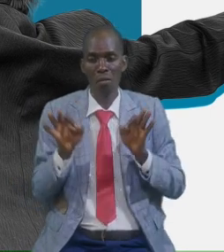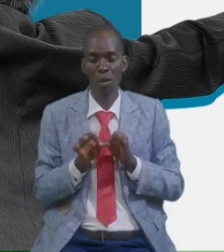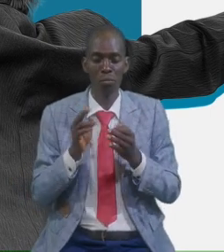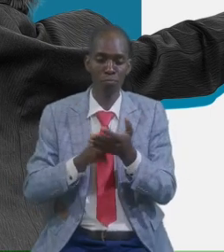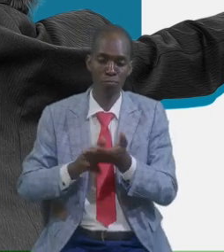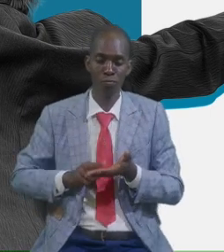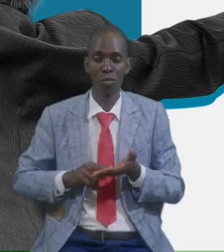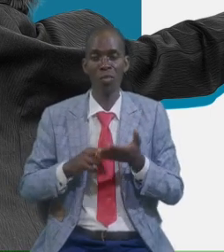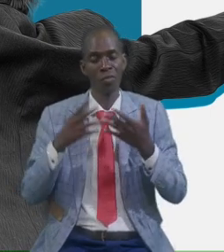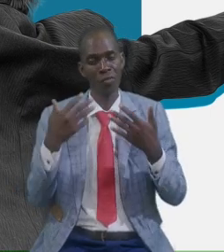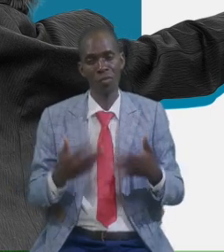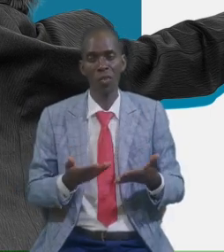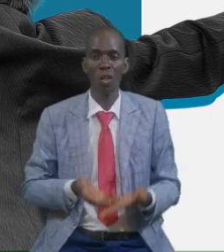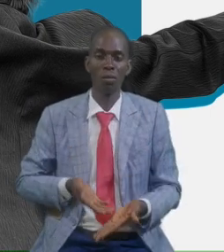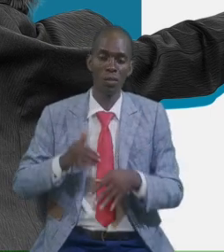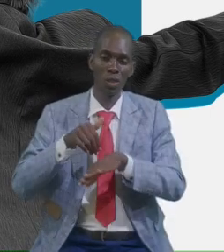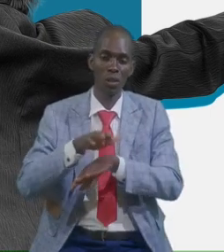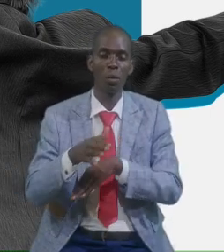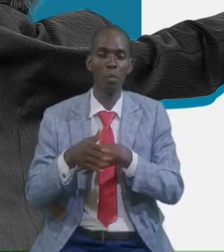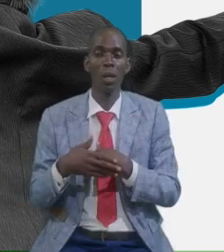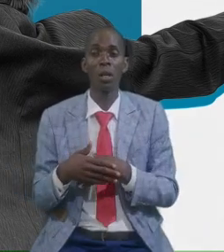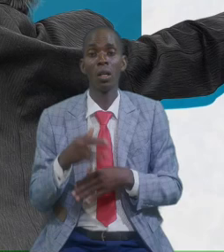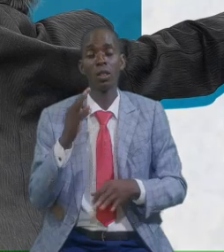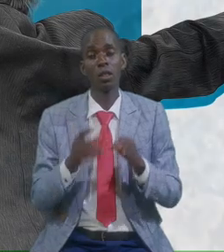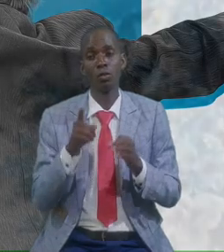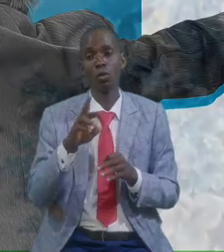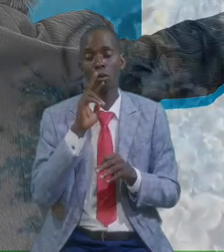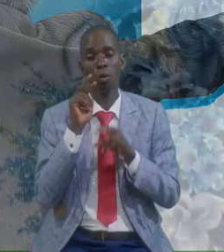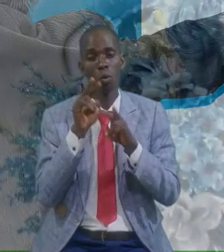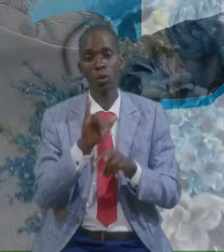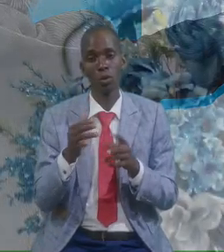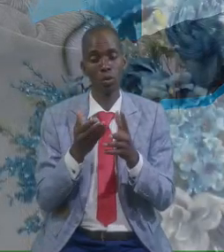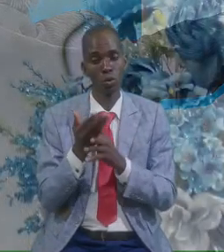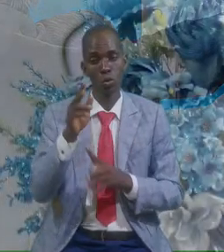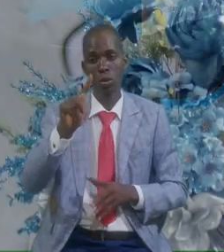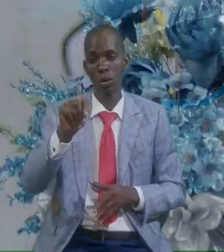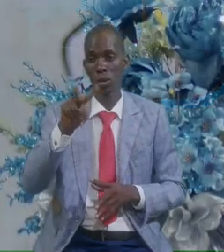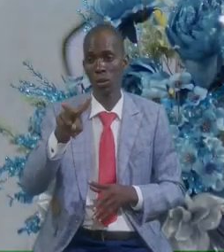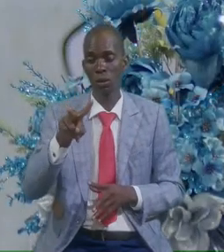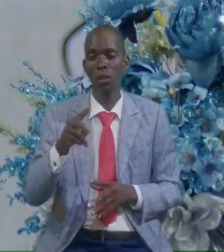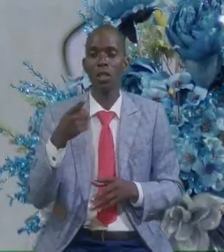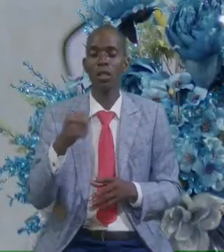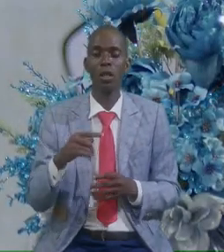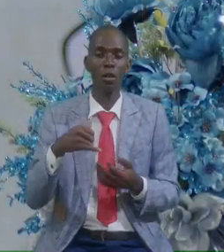radio or television, the number again to contact is